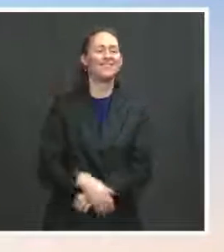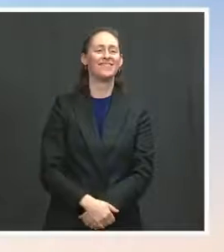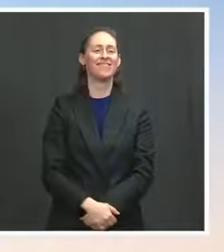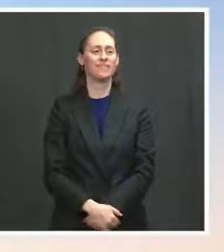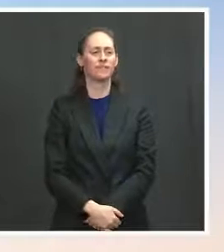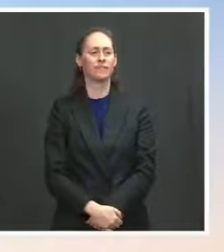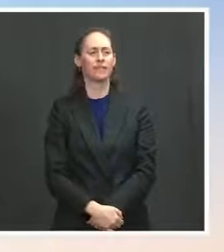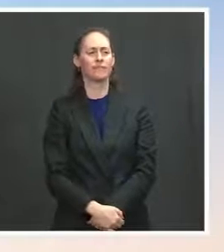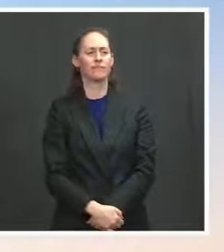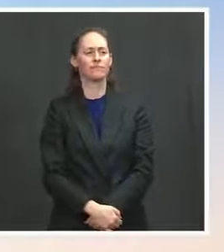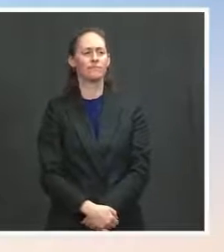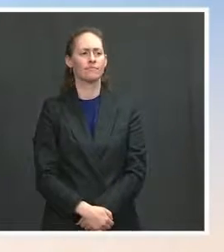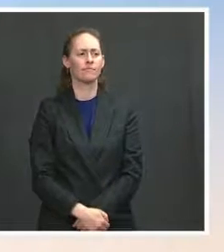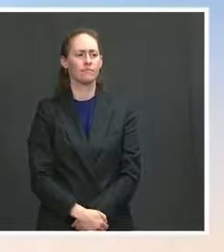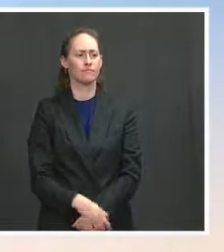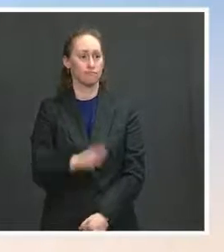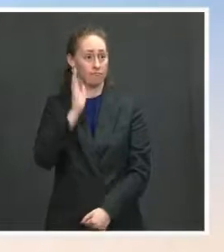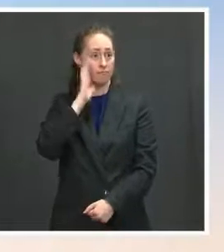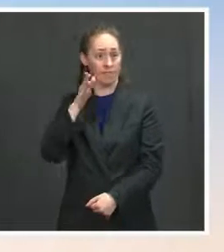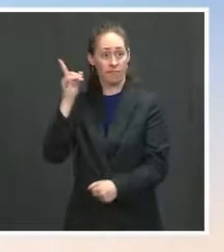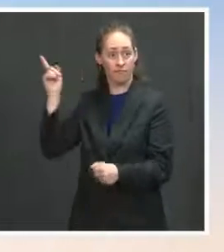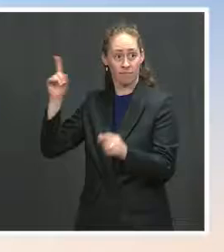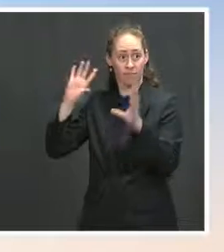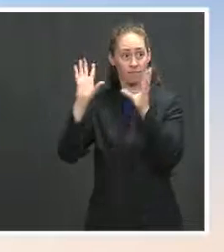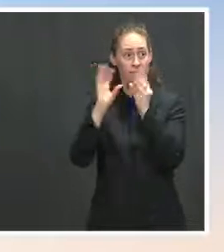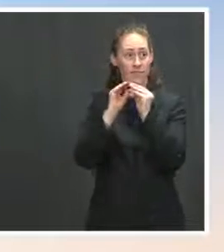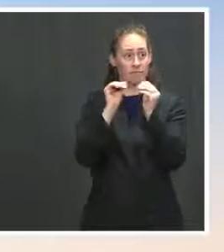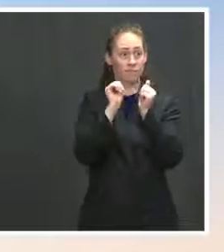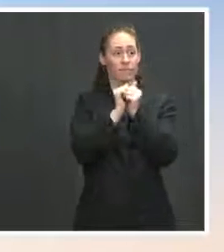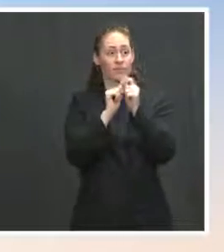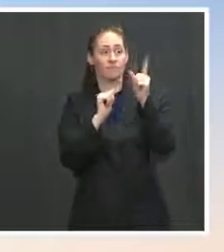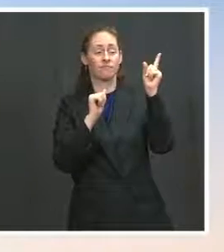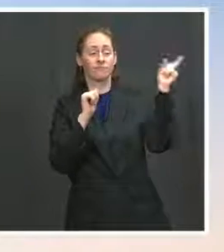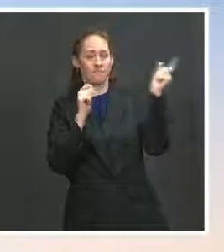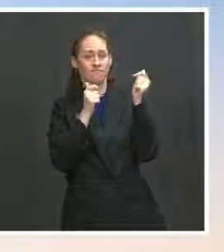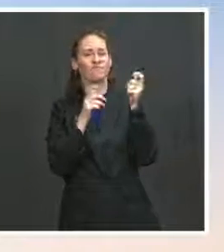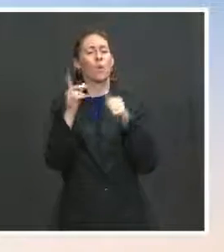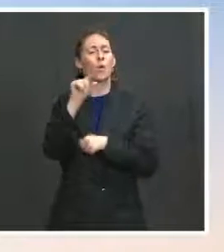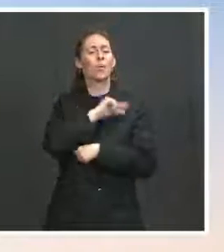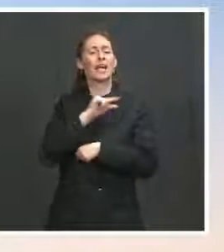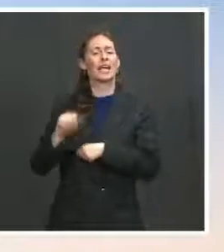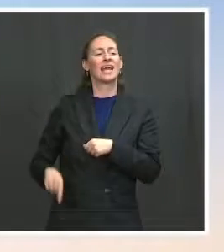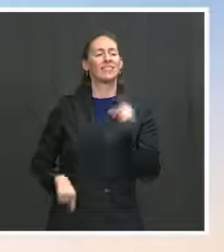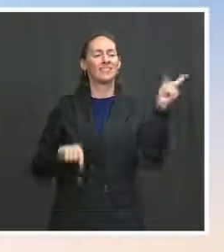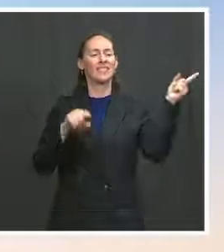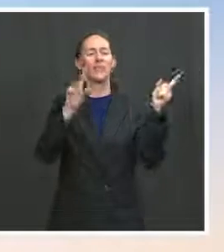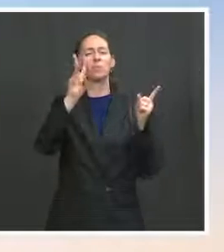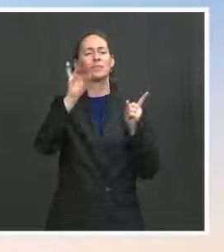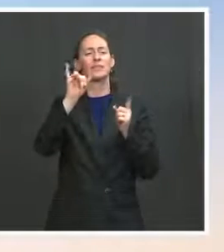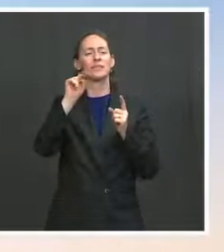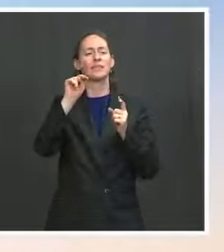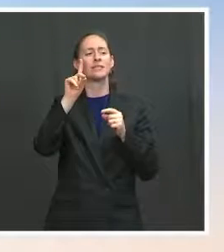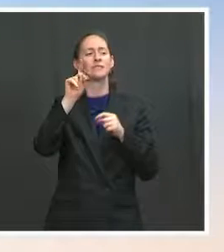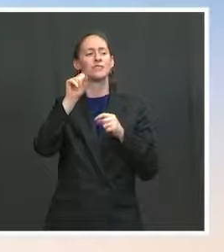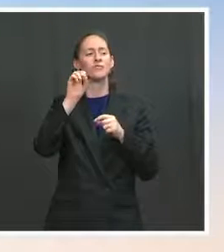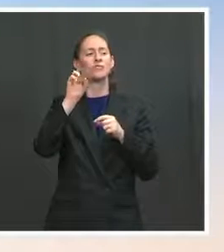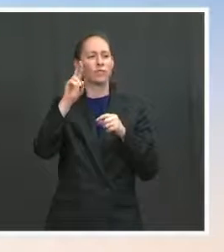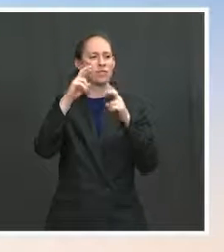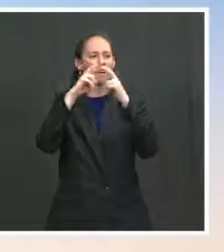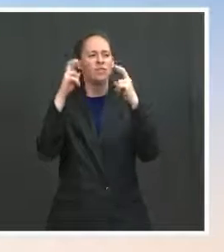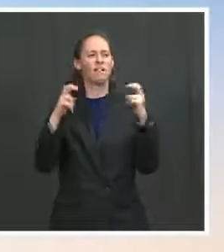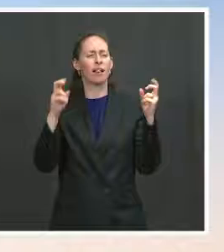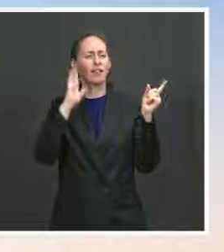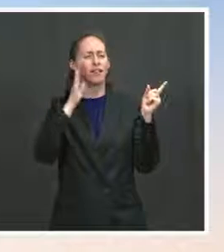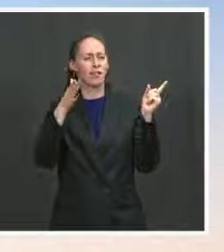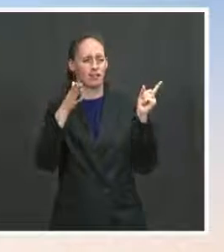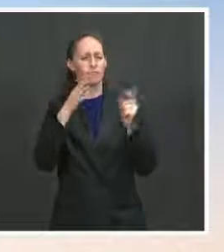with the Queen at Windsor Castle in the UK, and also when he sits down with Boris Johnson? There's obviously a long history of meetings between American